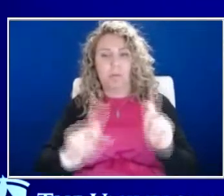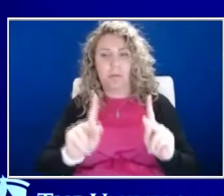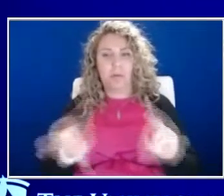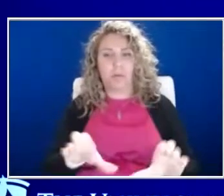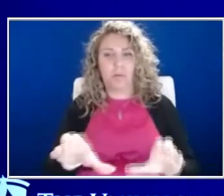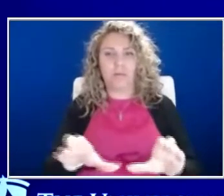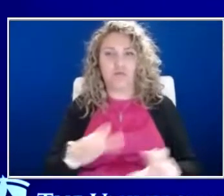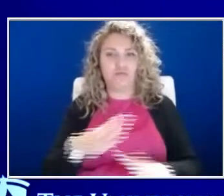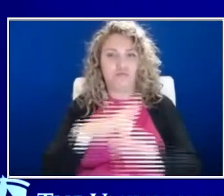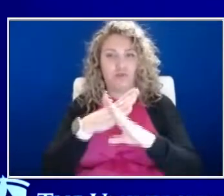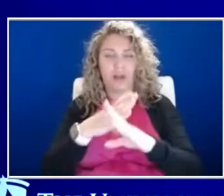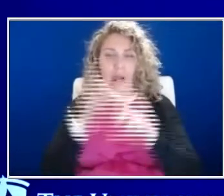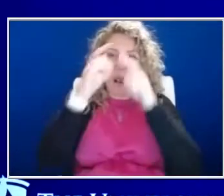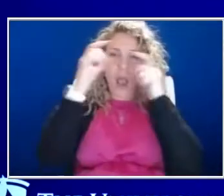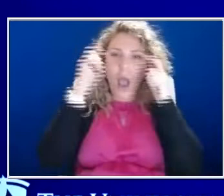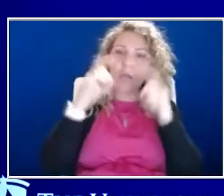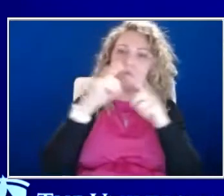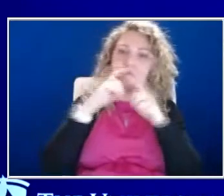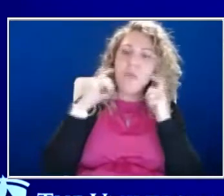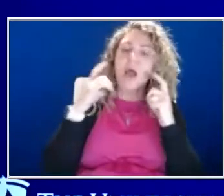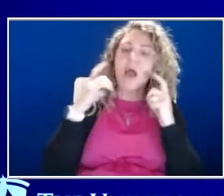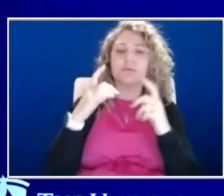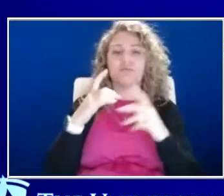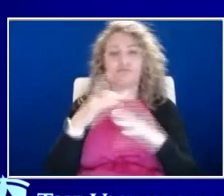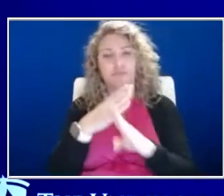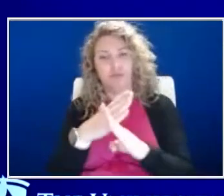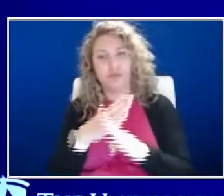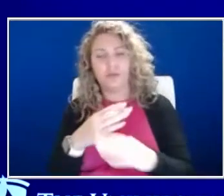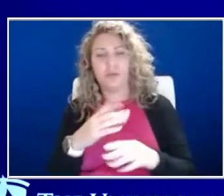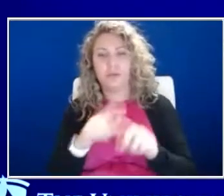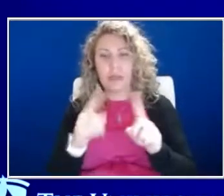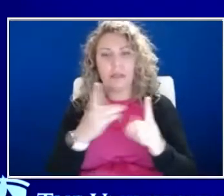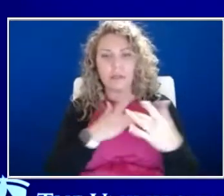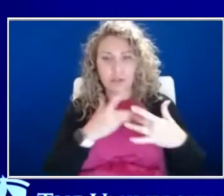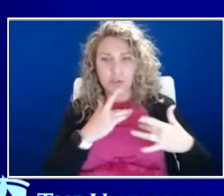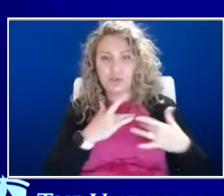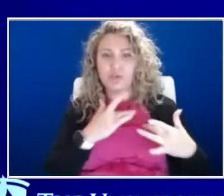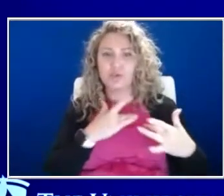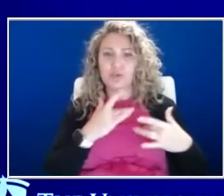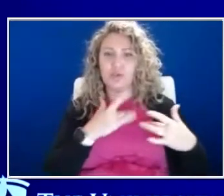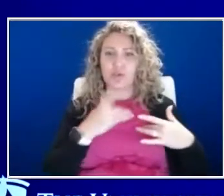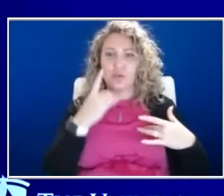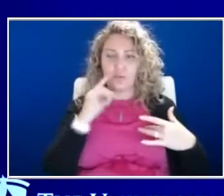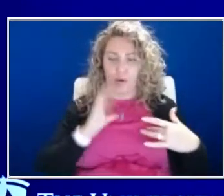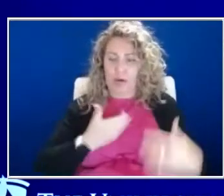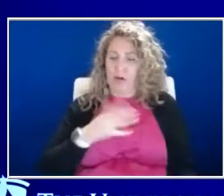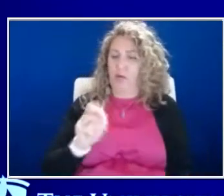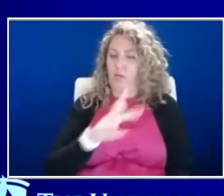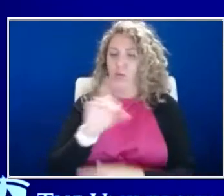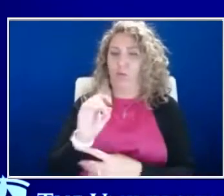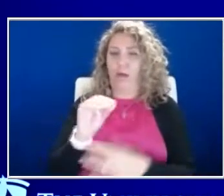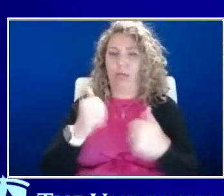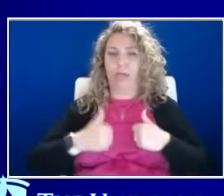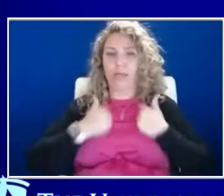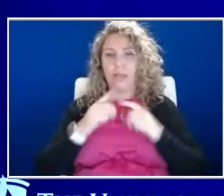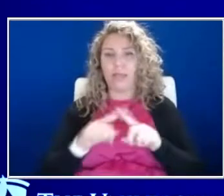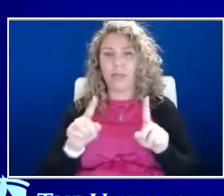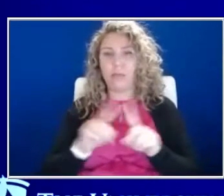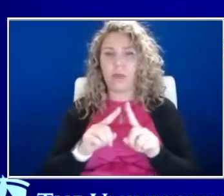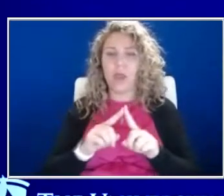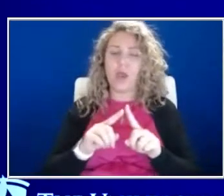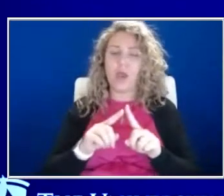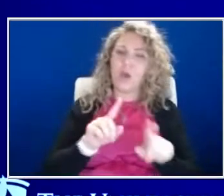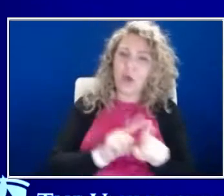protection, wearing masks, things like that. But I think it is concerning. It has an impact not only for our wildlife, but also those commercial entities that